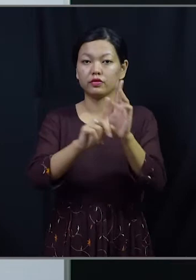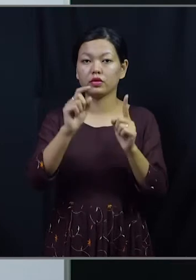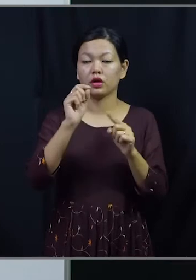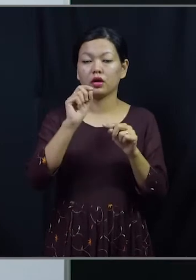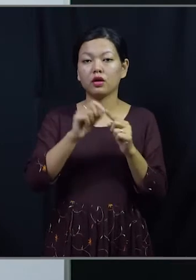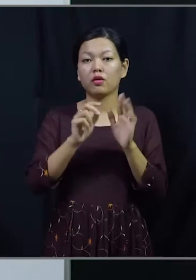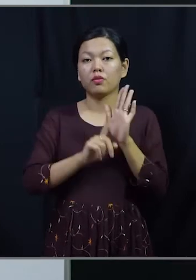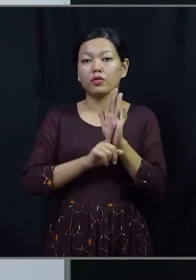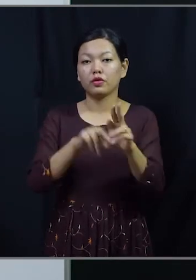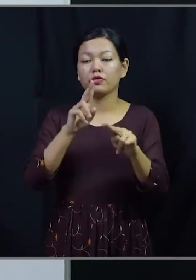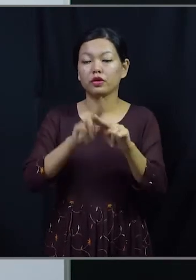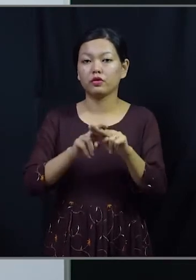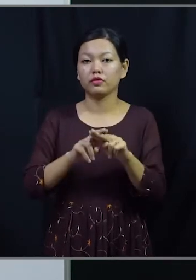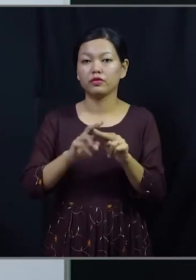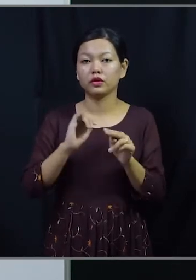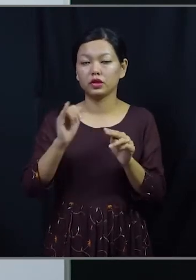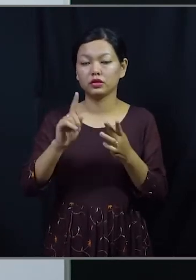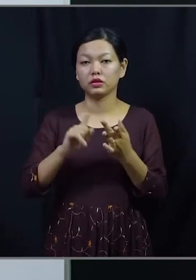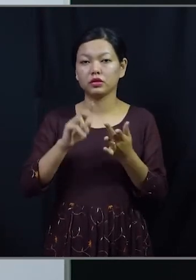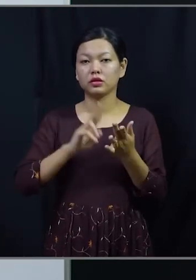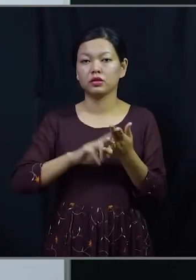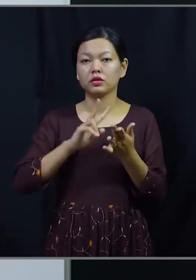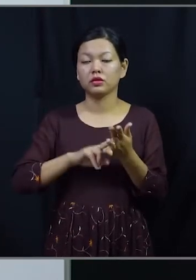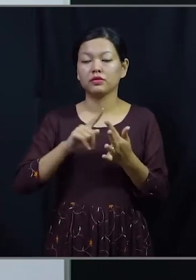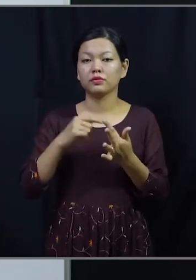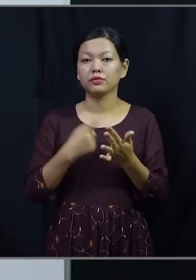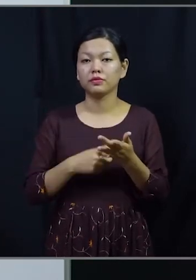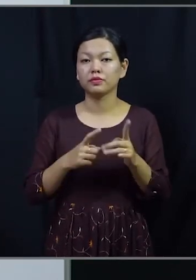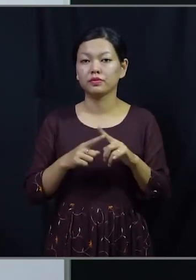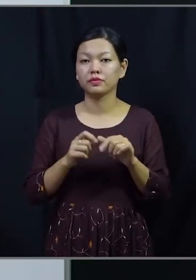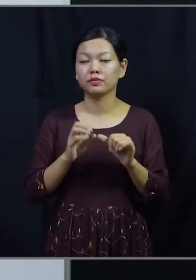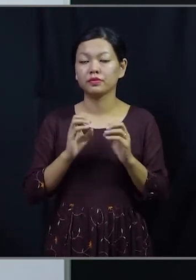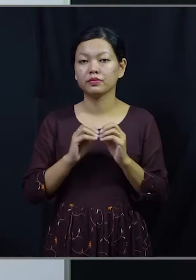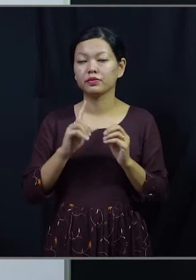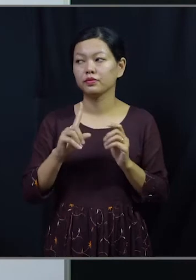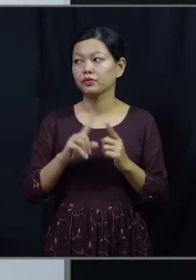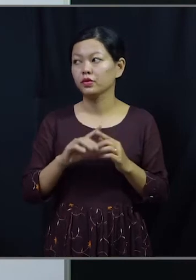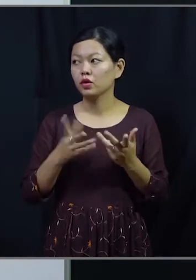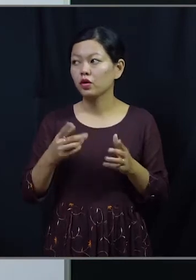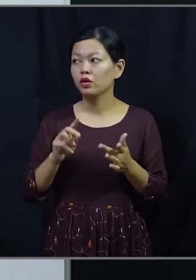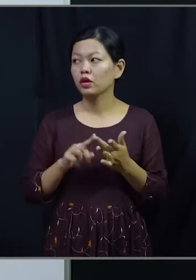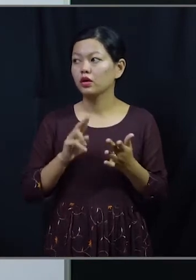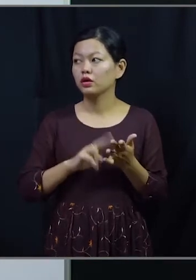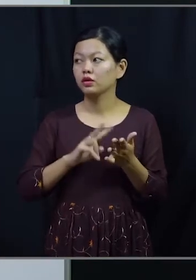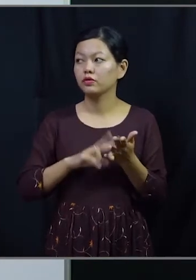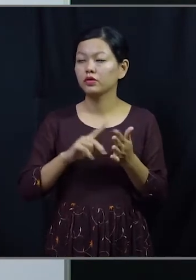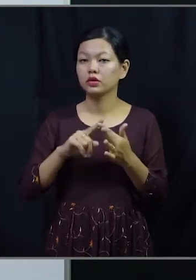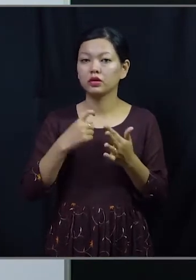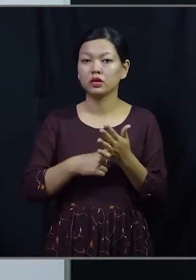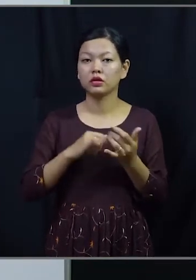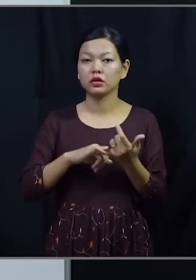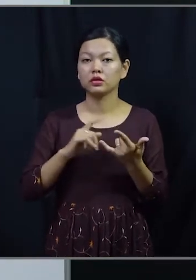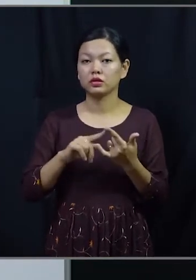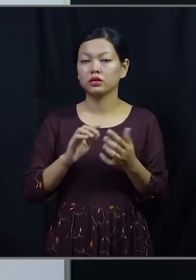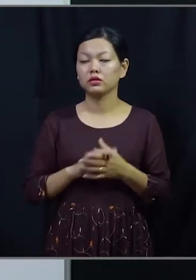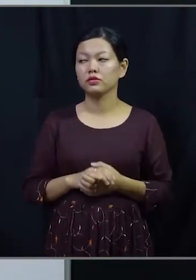that GOF is IA or FOG equal to IB. A represent this set and B represent this set.